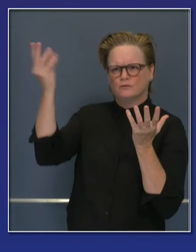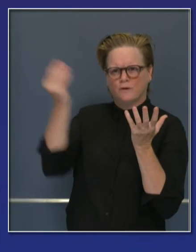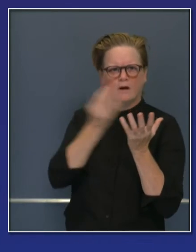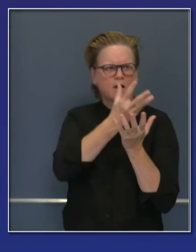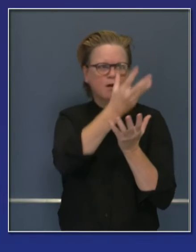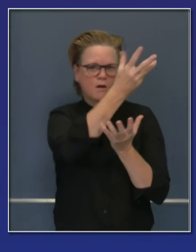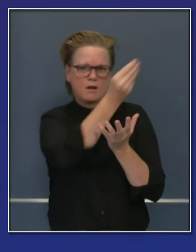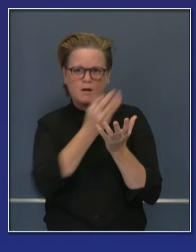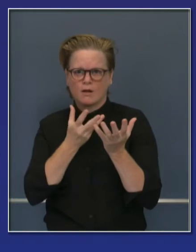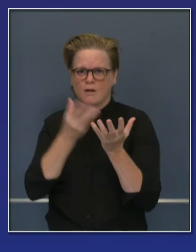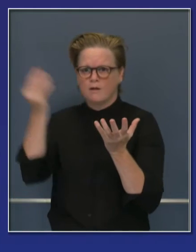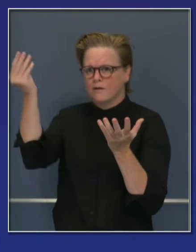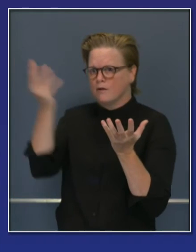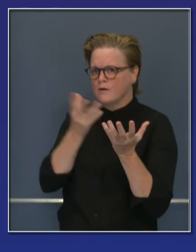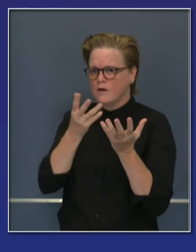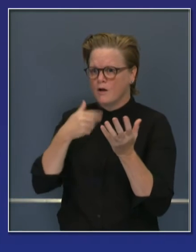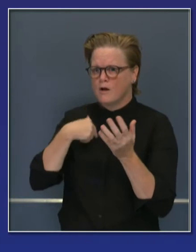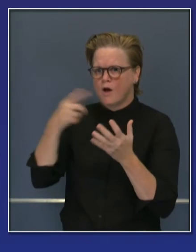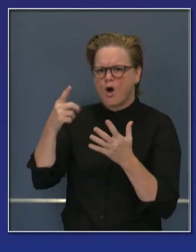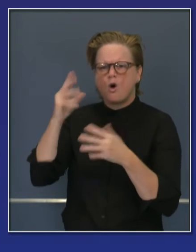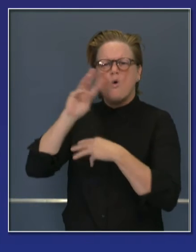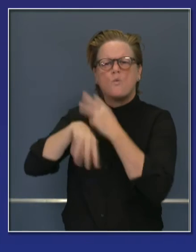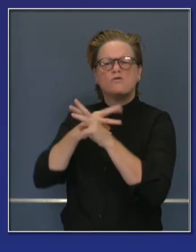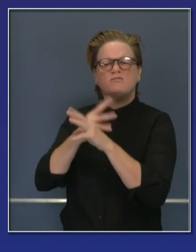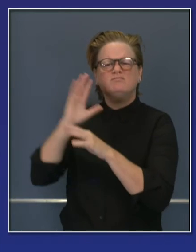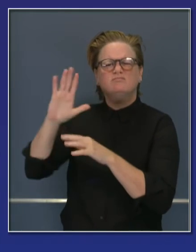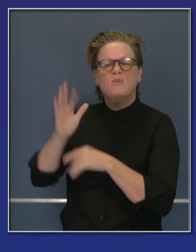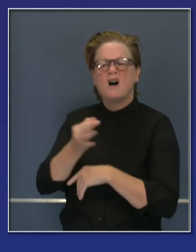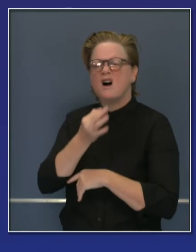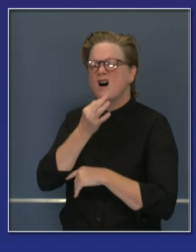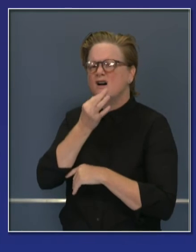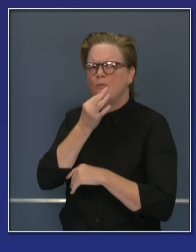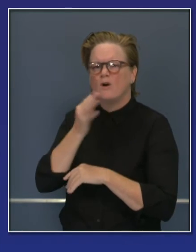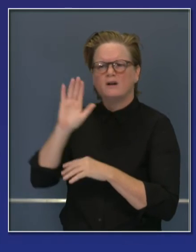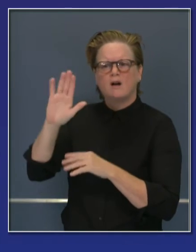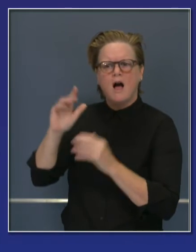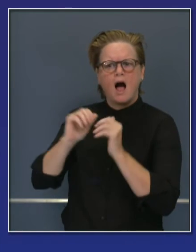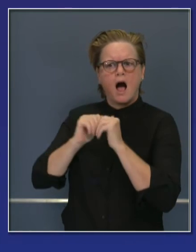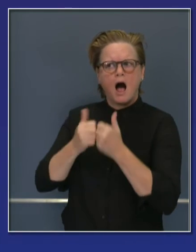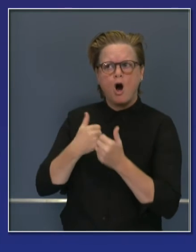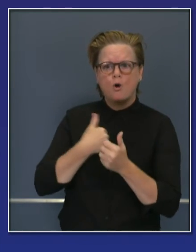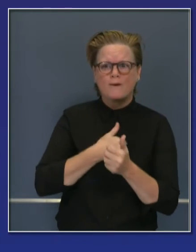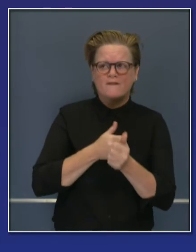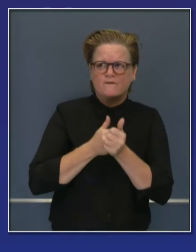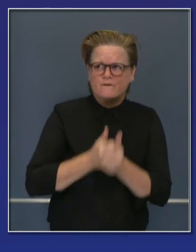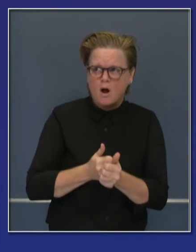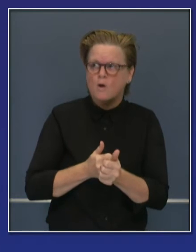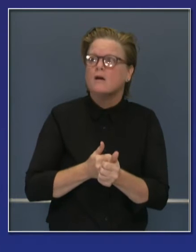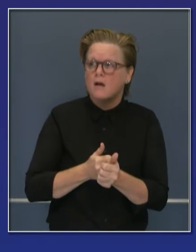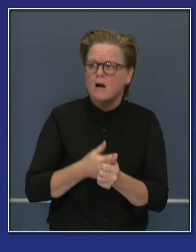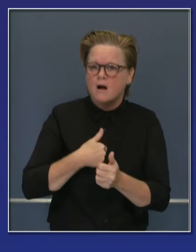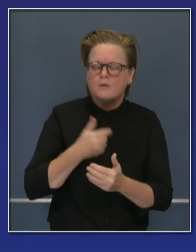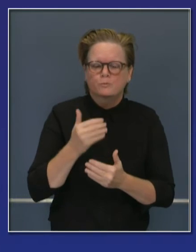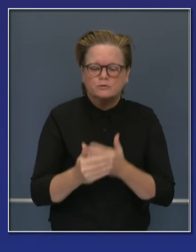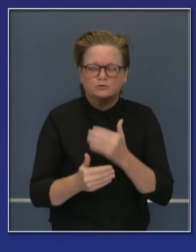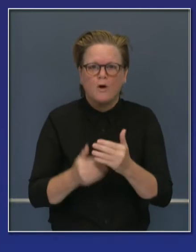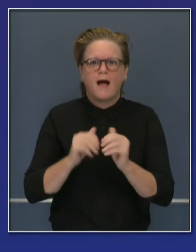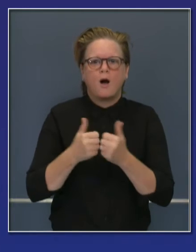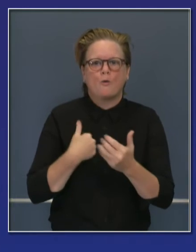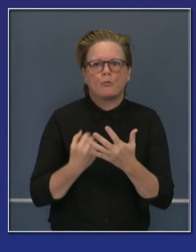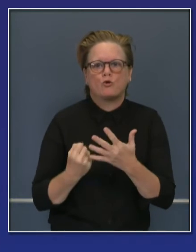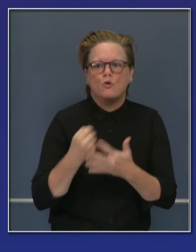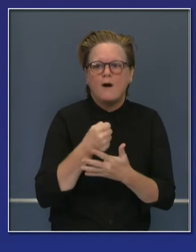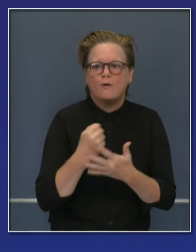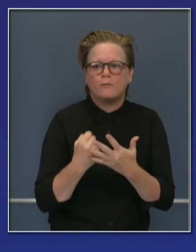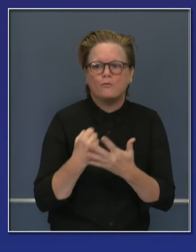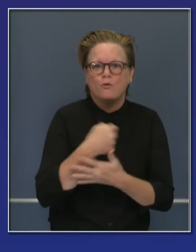just national experts, on what the prioritization planning should be like. And so we have put out, and we put this out a few weeks ago, what we